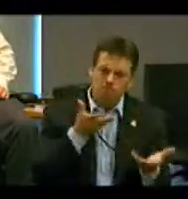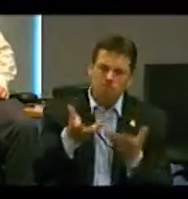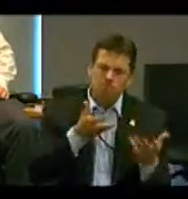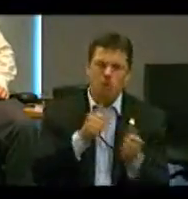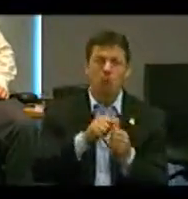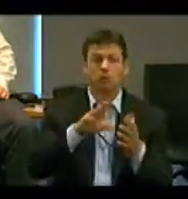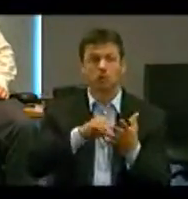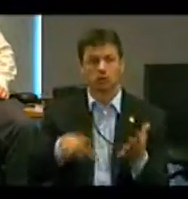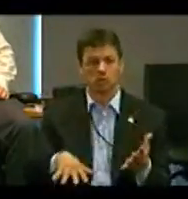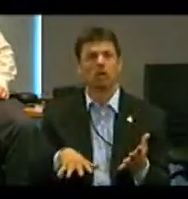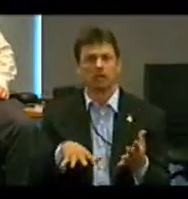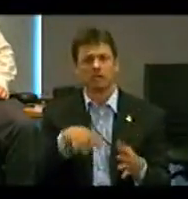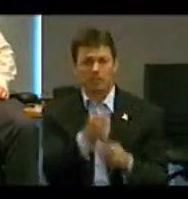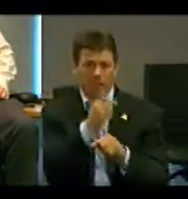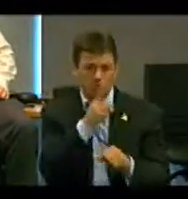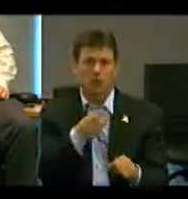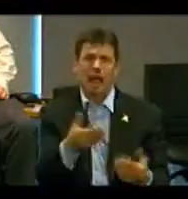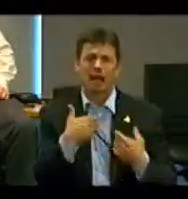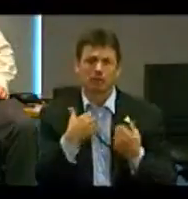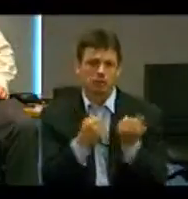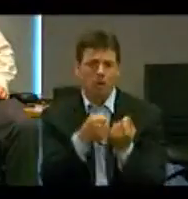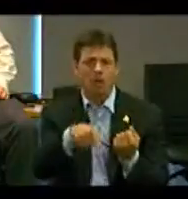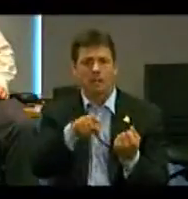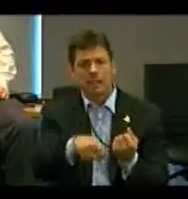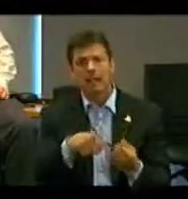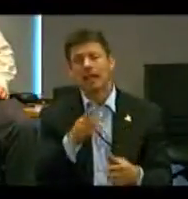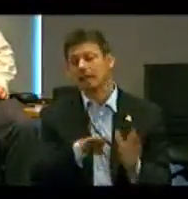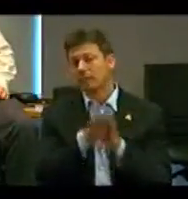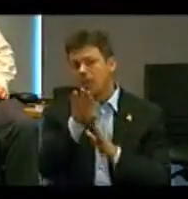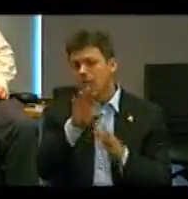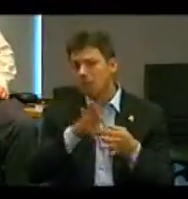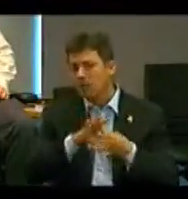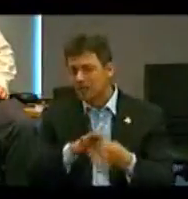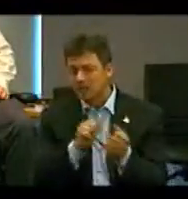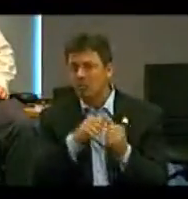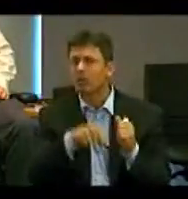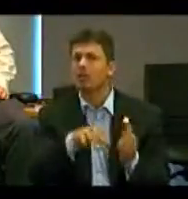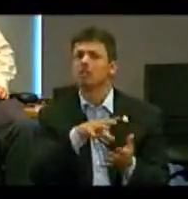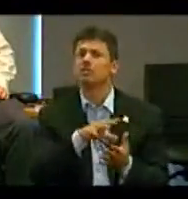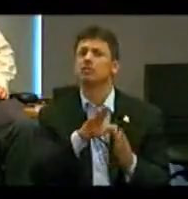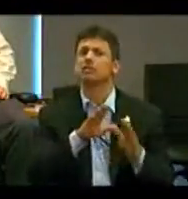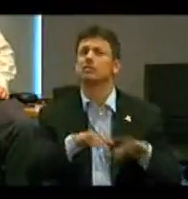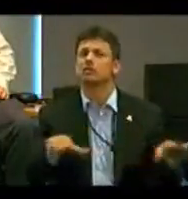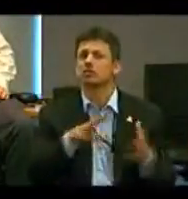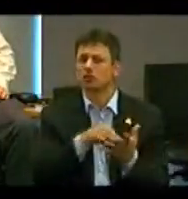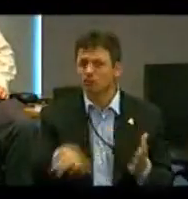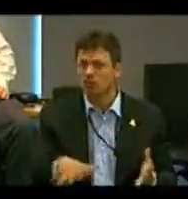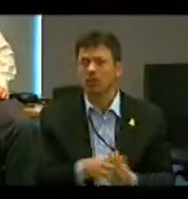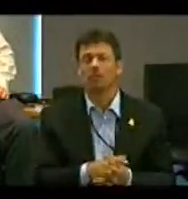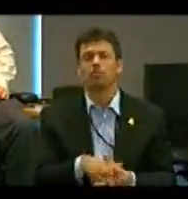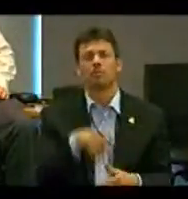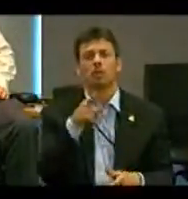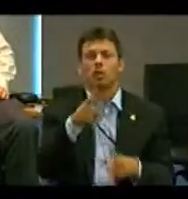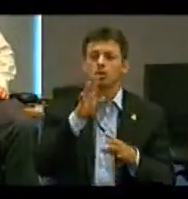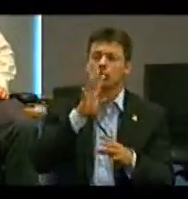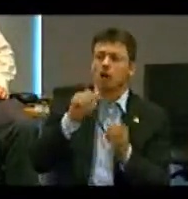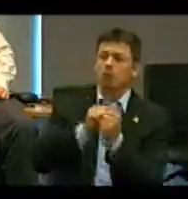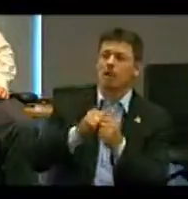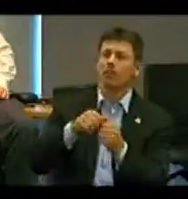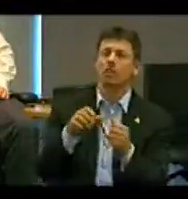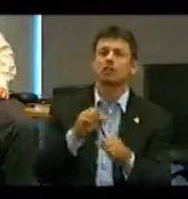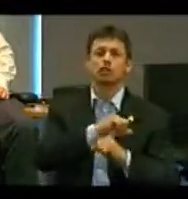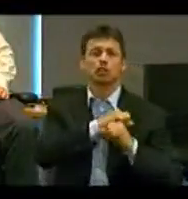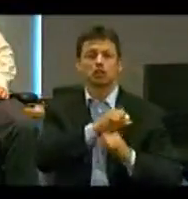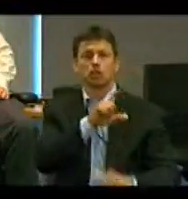students have the supports they need. They develop relationships. You talk to the security guards in those buildings and the school police. It's all